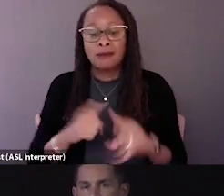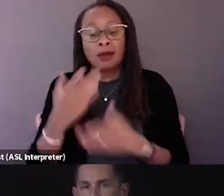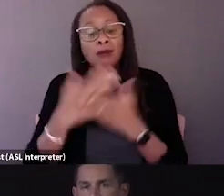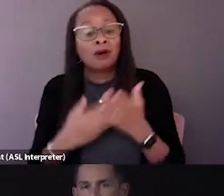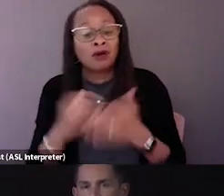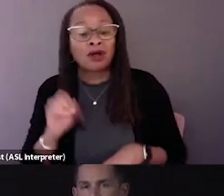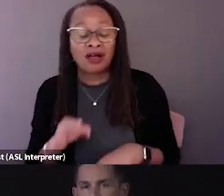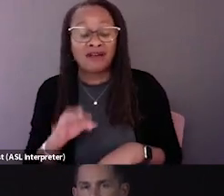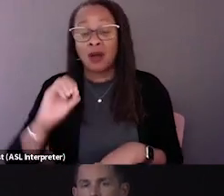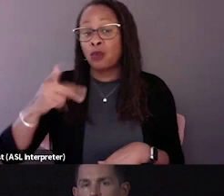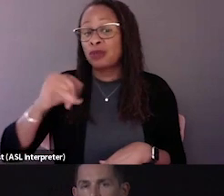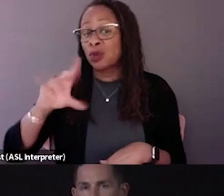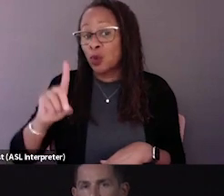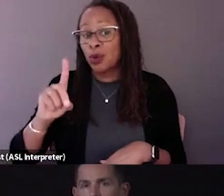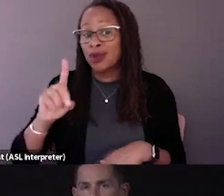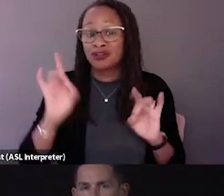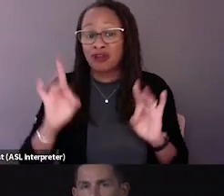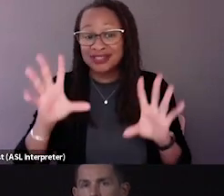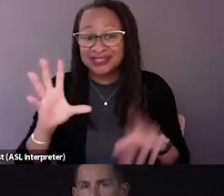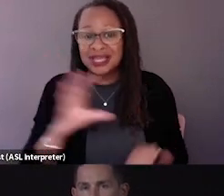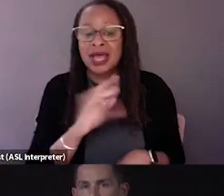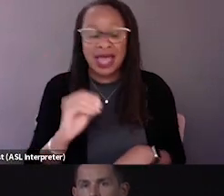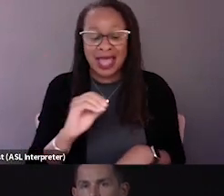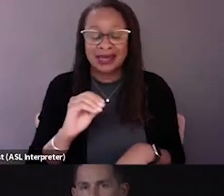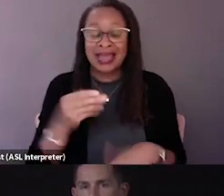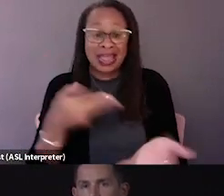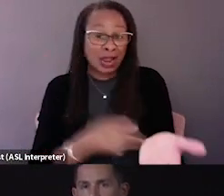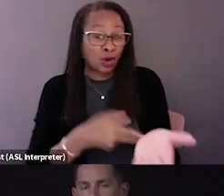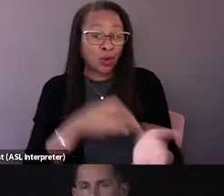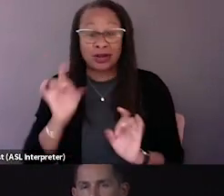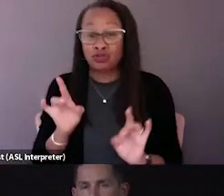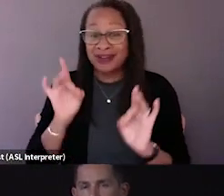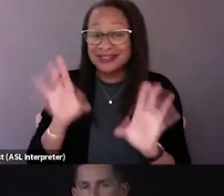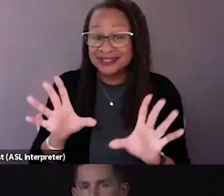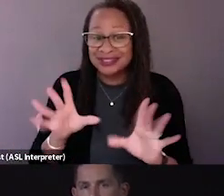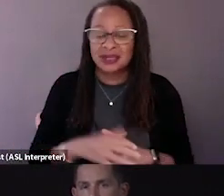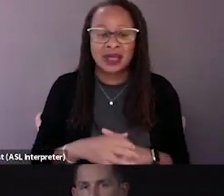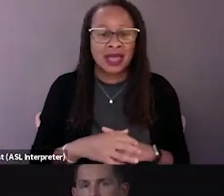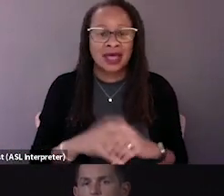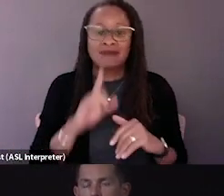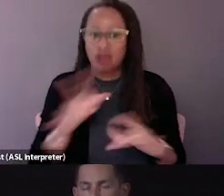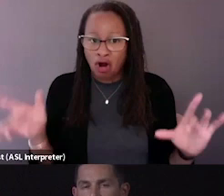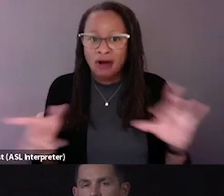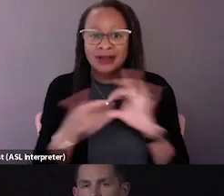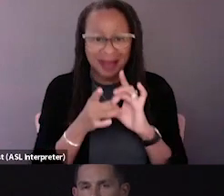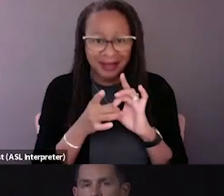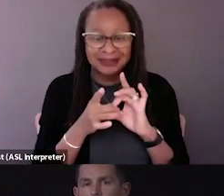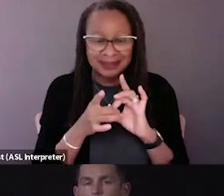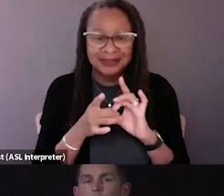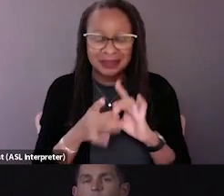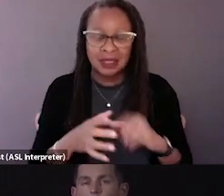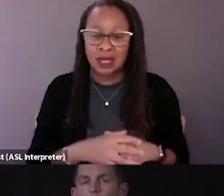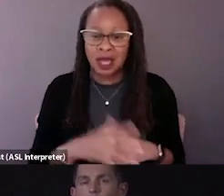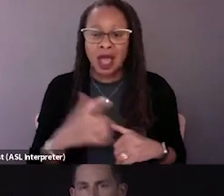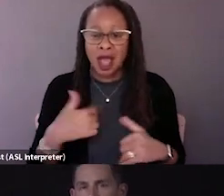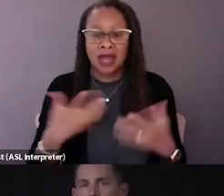the opioid crisis and the heroin crisis, they are connected, and I